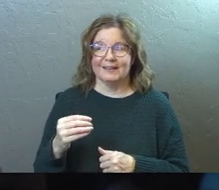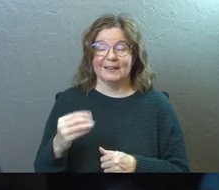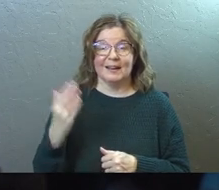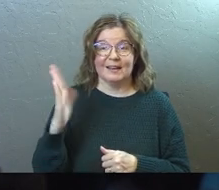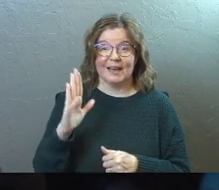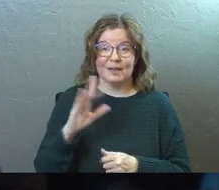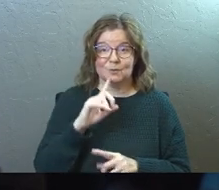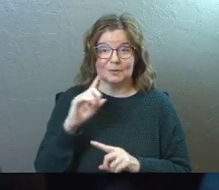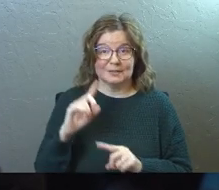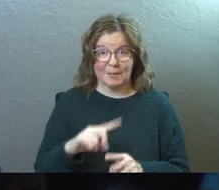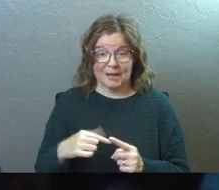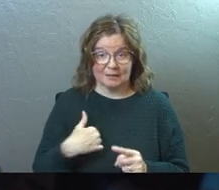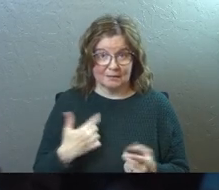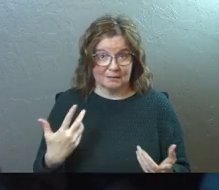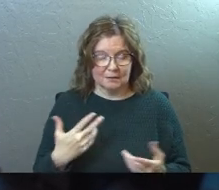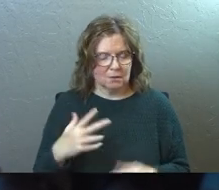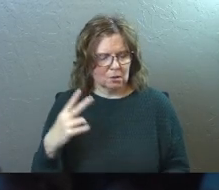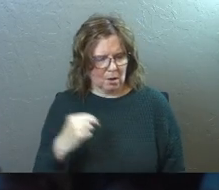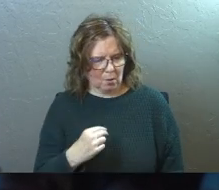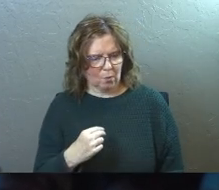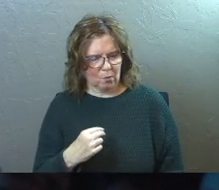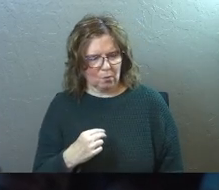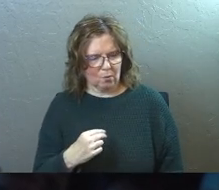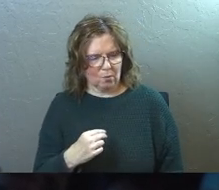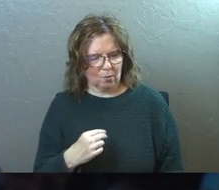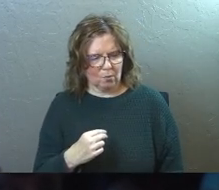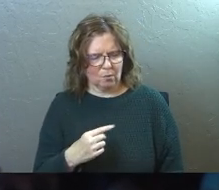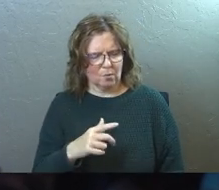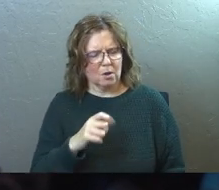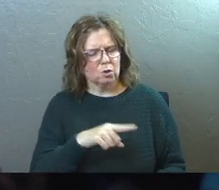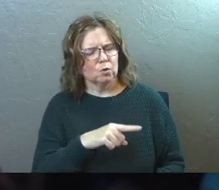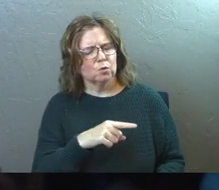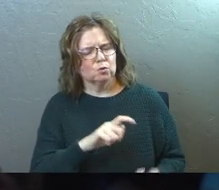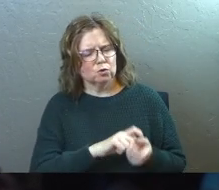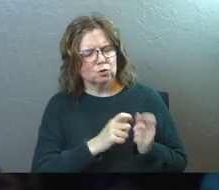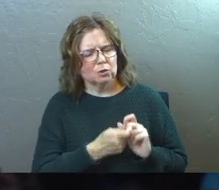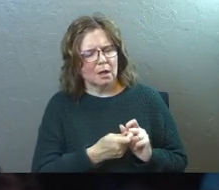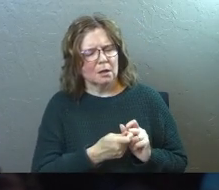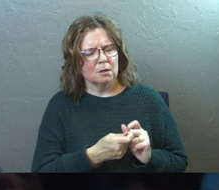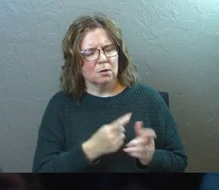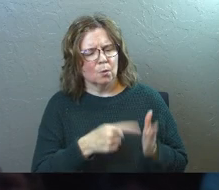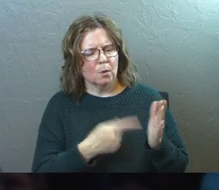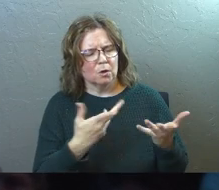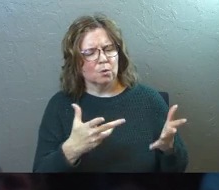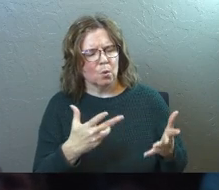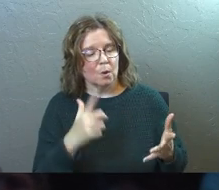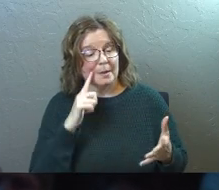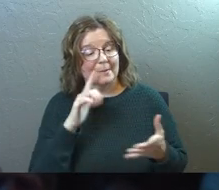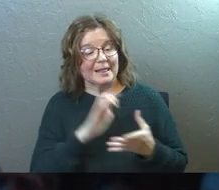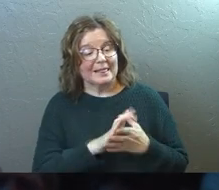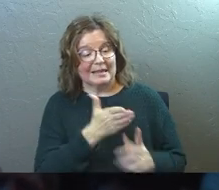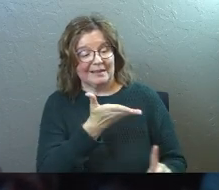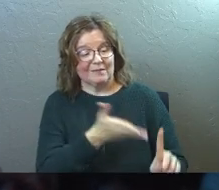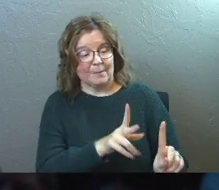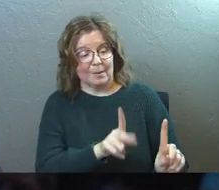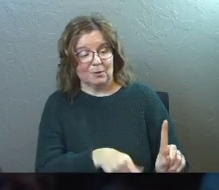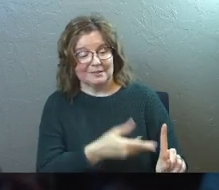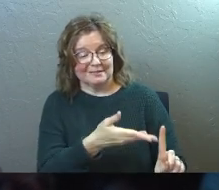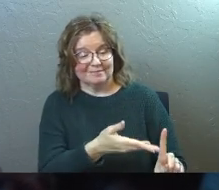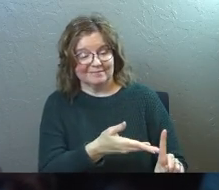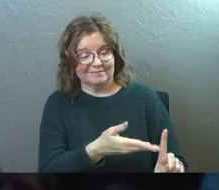And God's response to me was, no, how about you change what you already believe about the